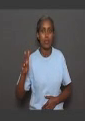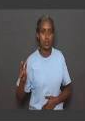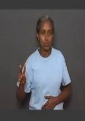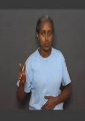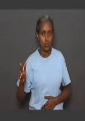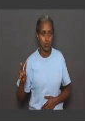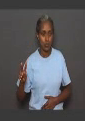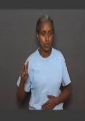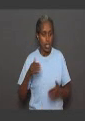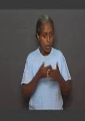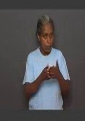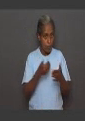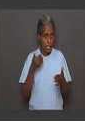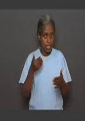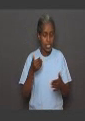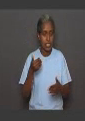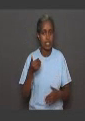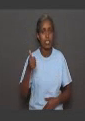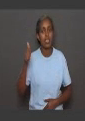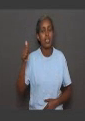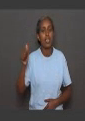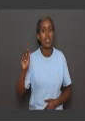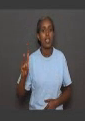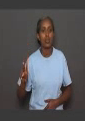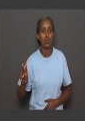A1B2 minus